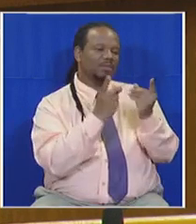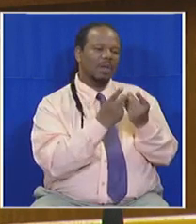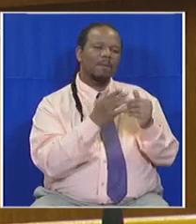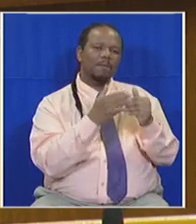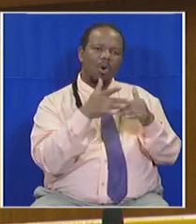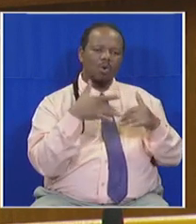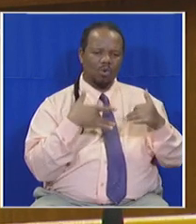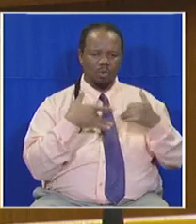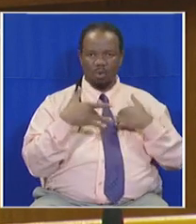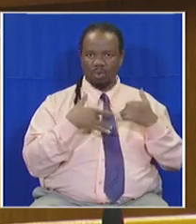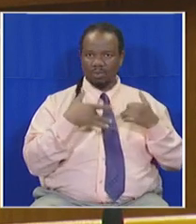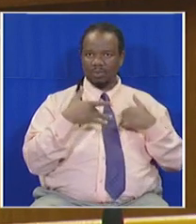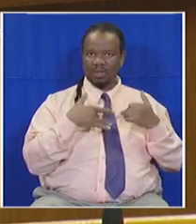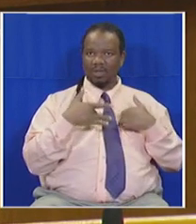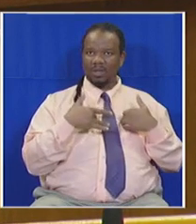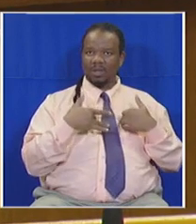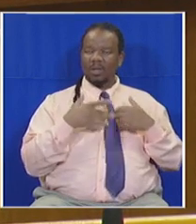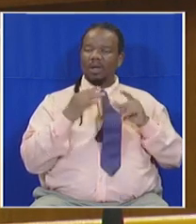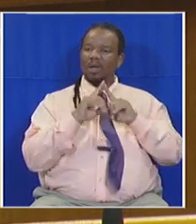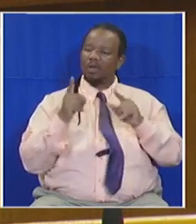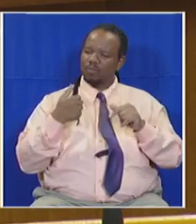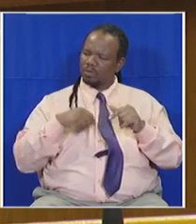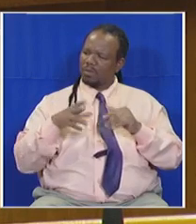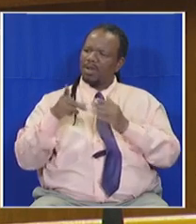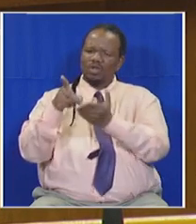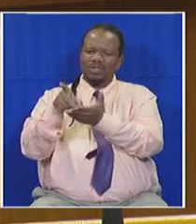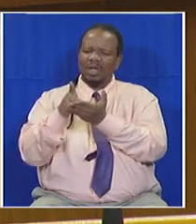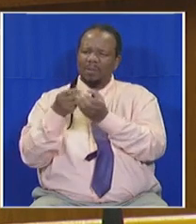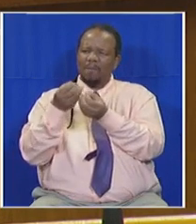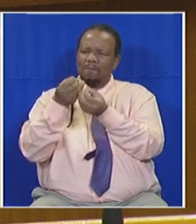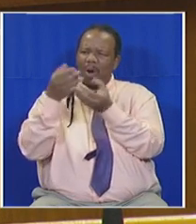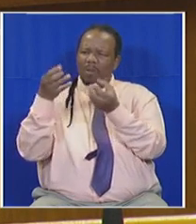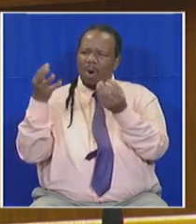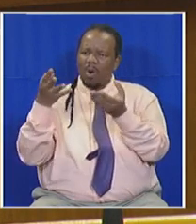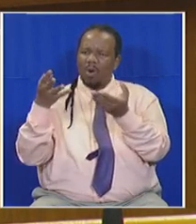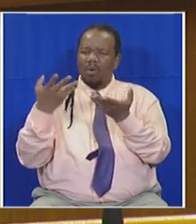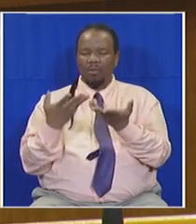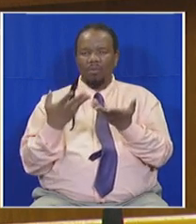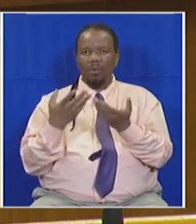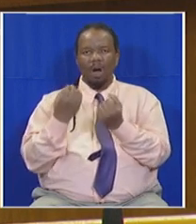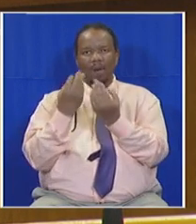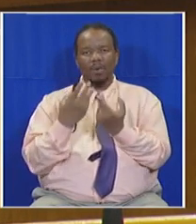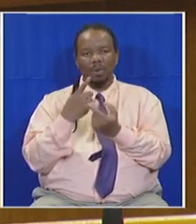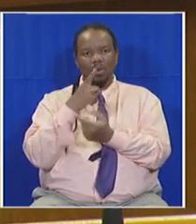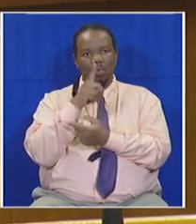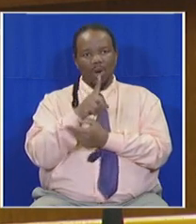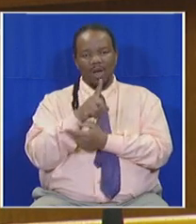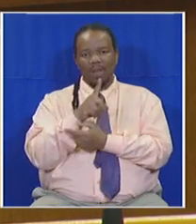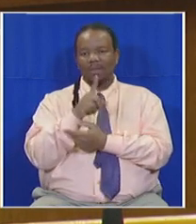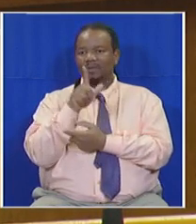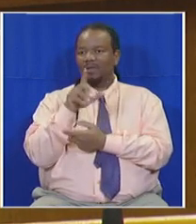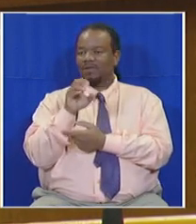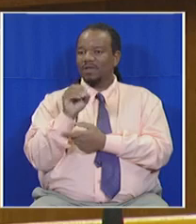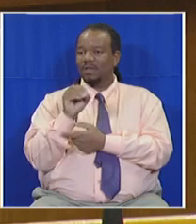the excessive growth of debt owed to municipality, which is currently standing at 117 billion.